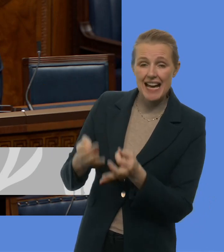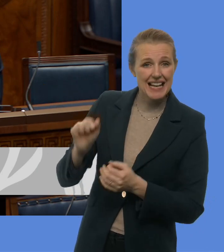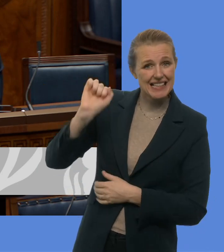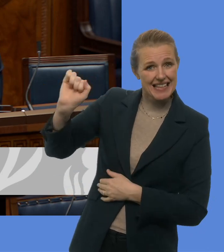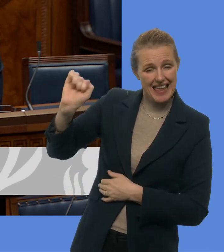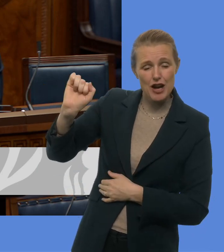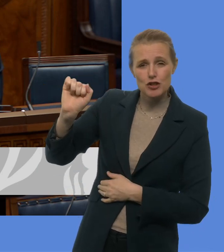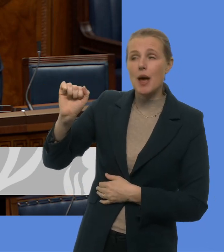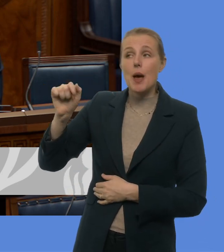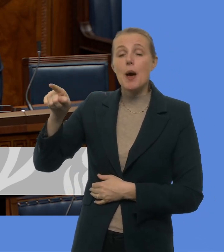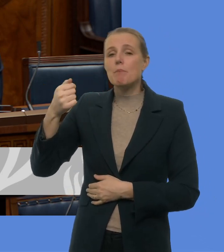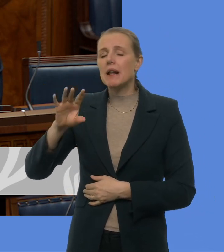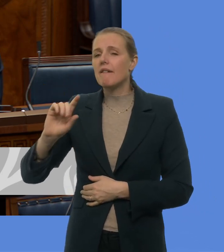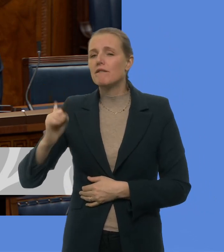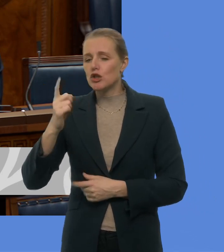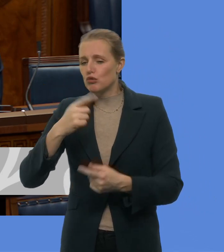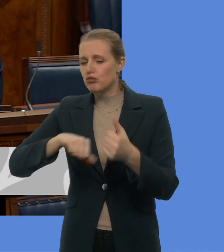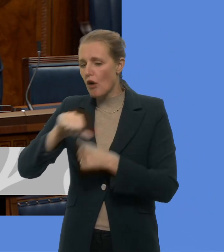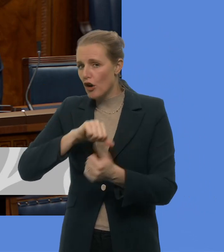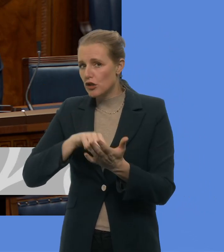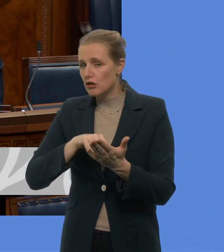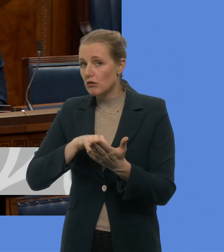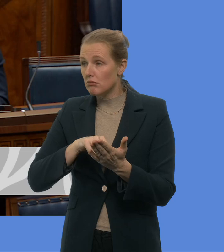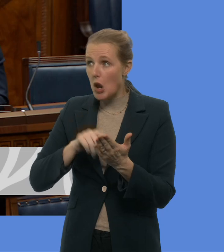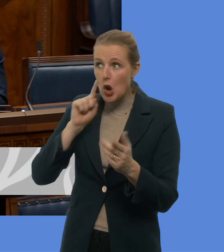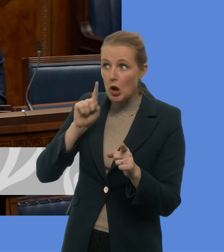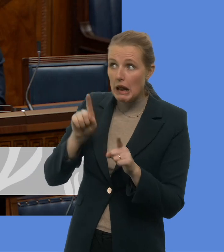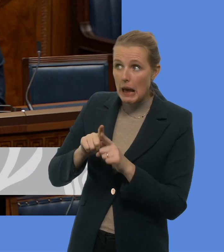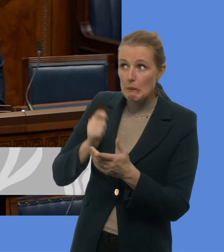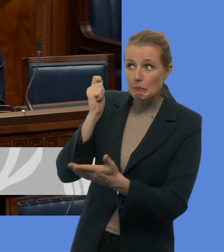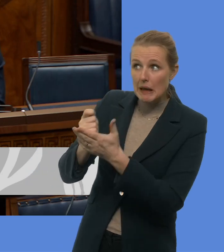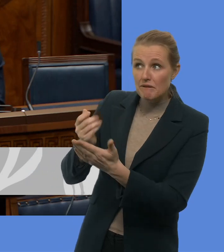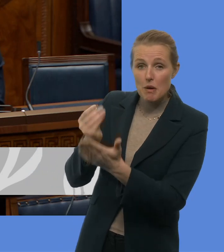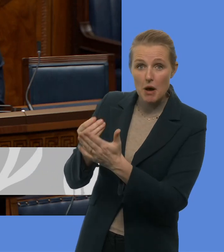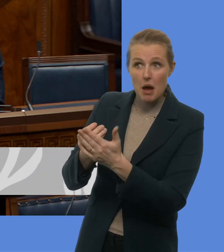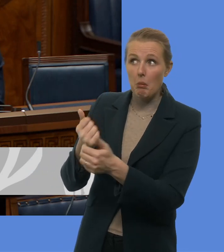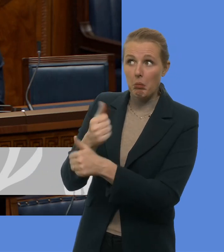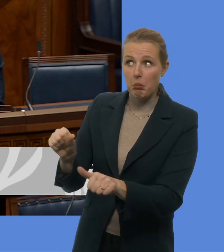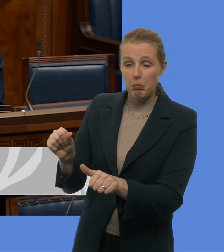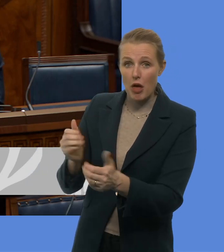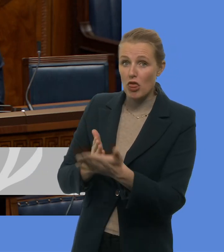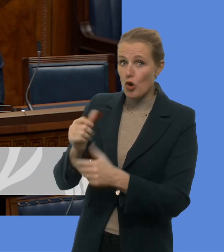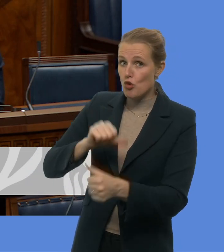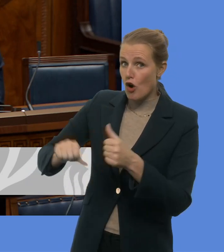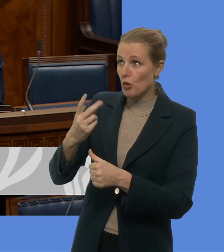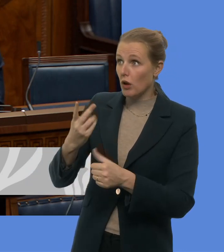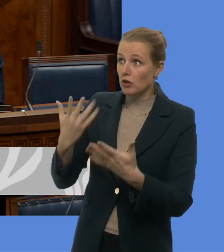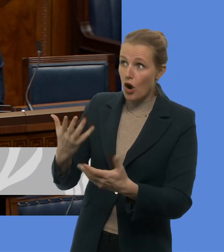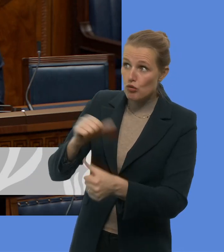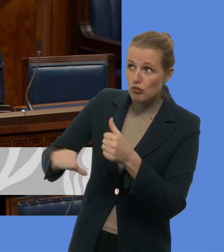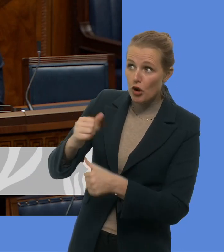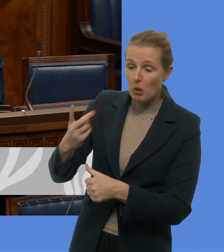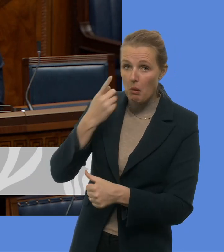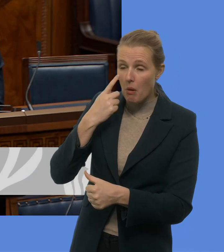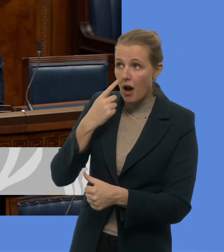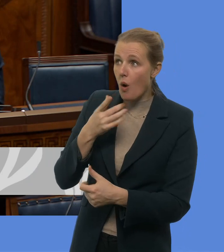first sift, and I'm glad to say that our bid for money for multidisciplinary teams is through round 1 into round 2. I can